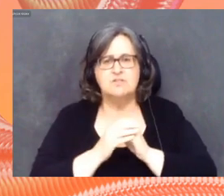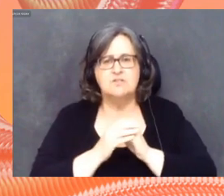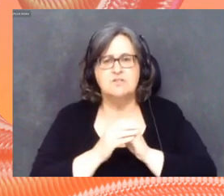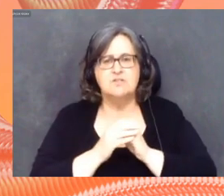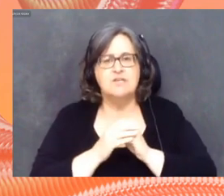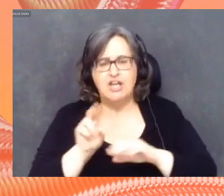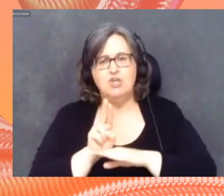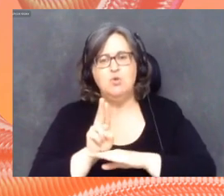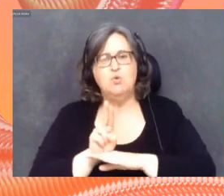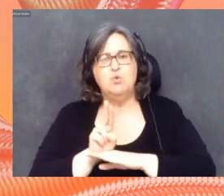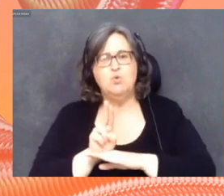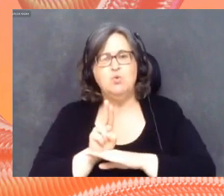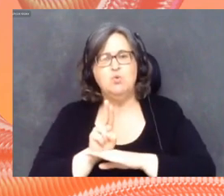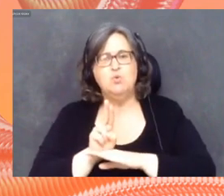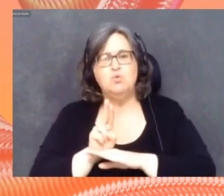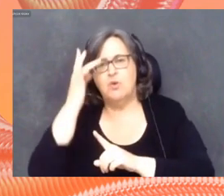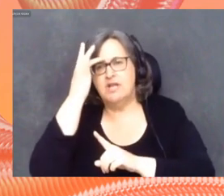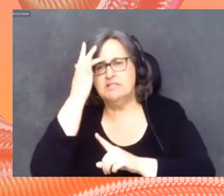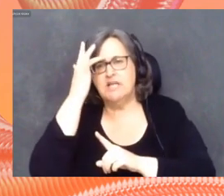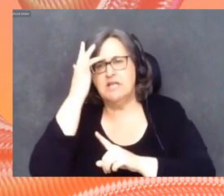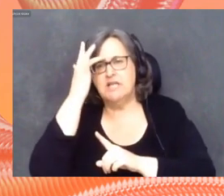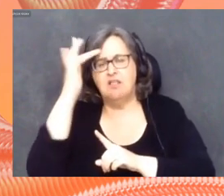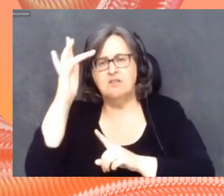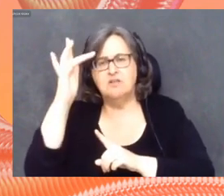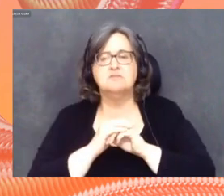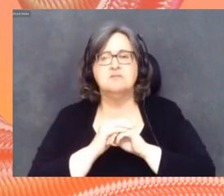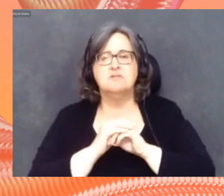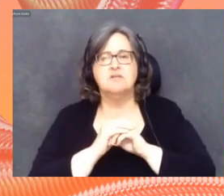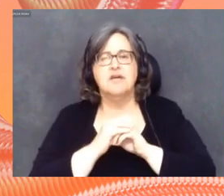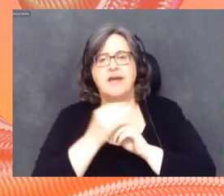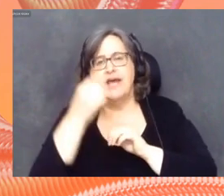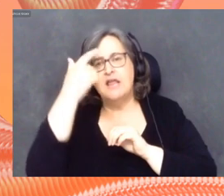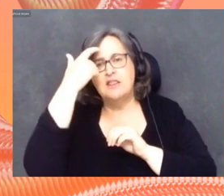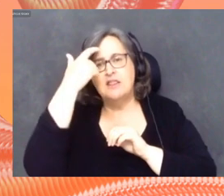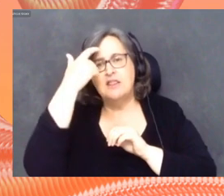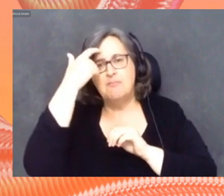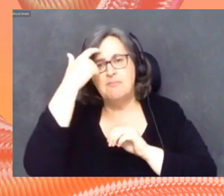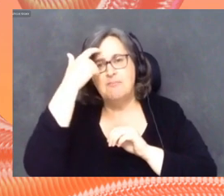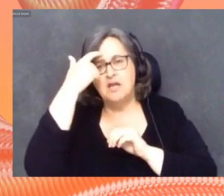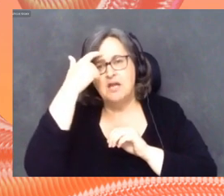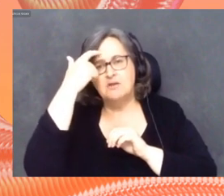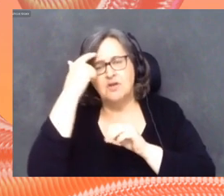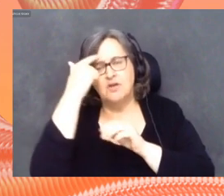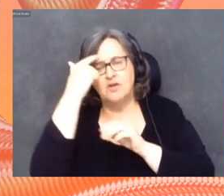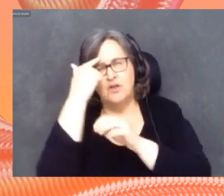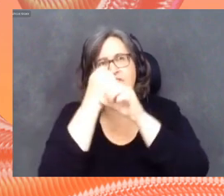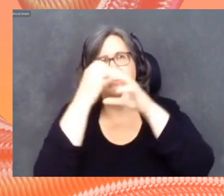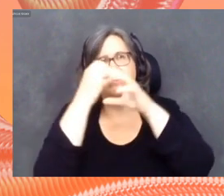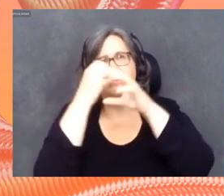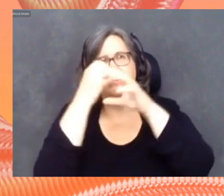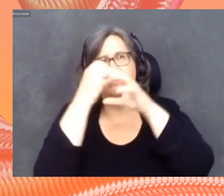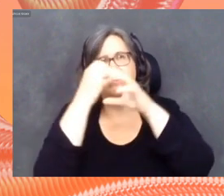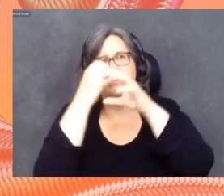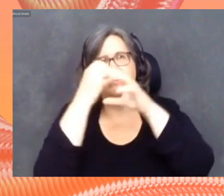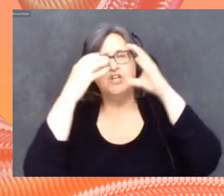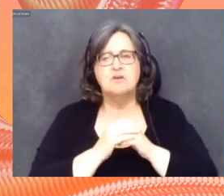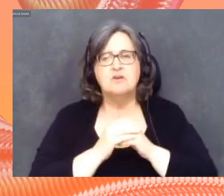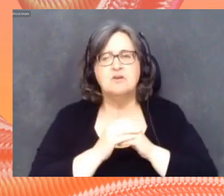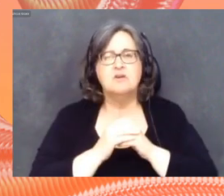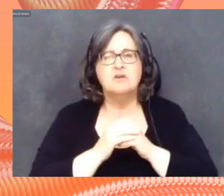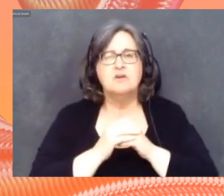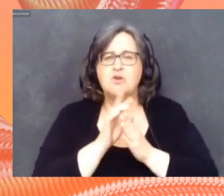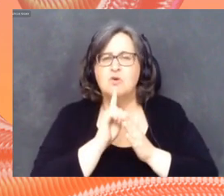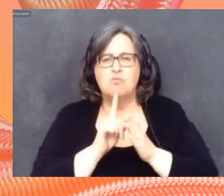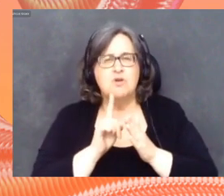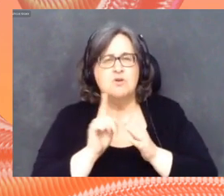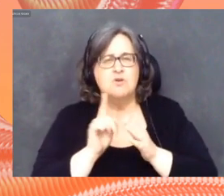their intelligence and their mind to envision something and have it be like very thoroughly thought